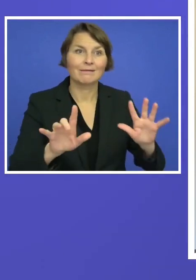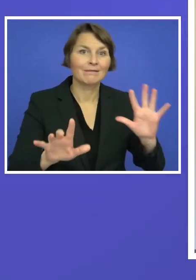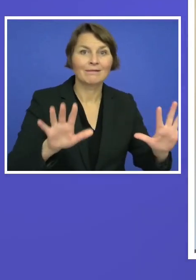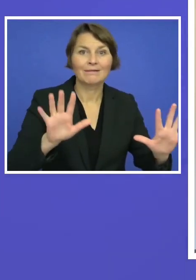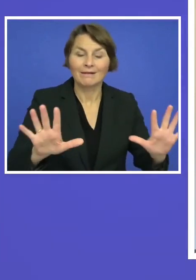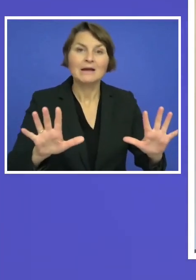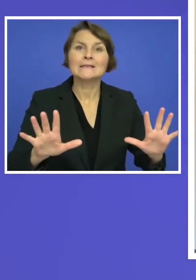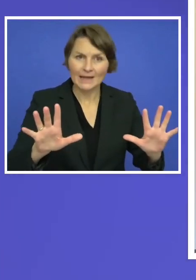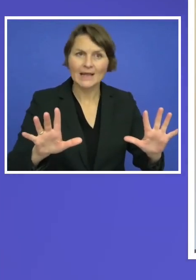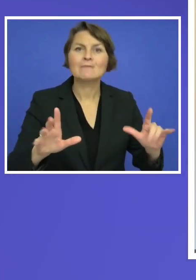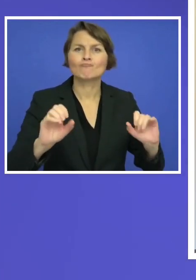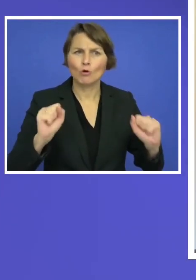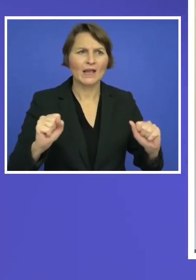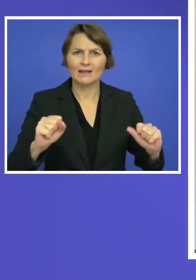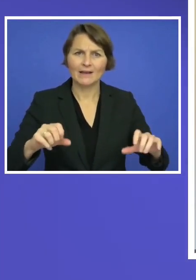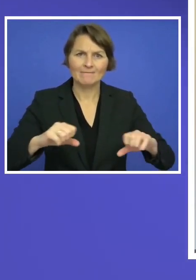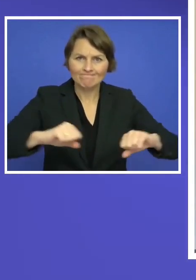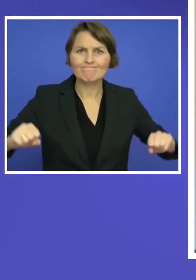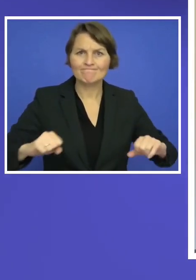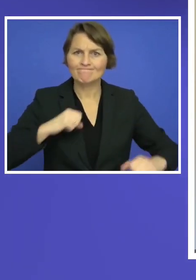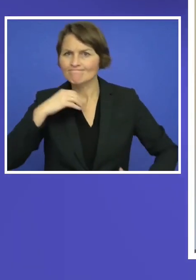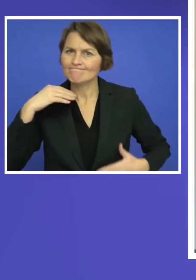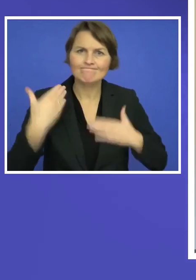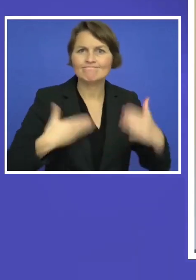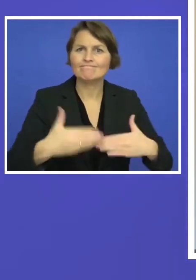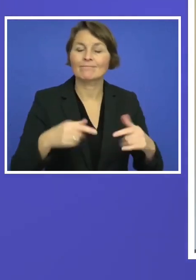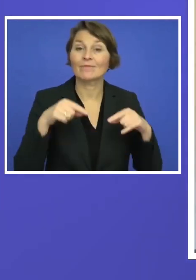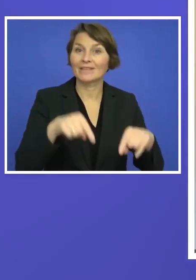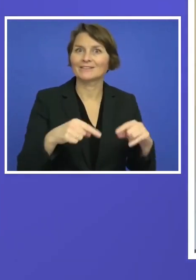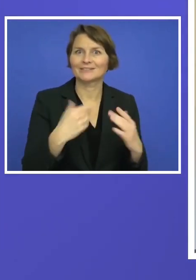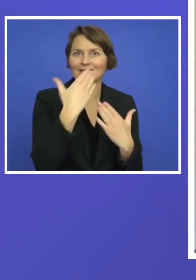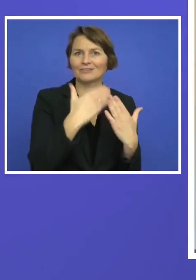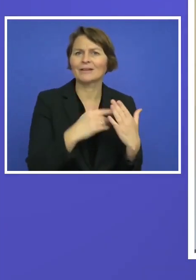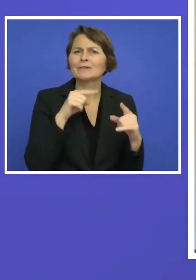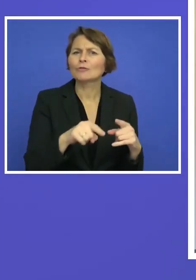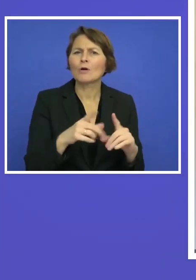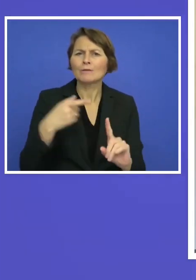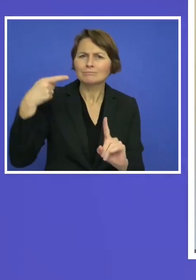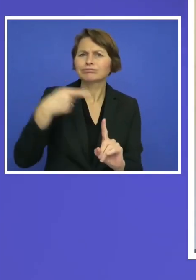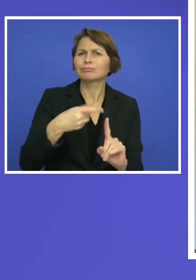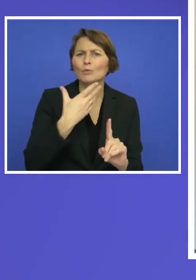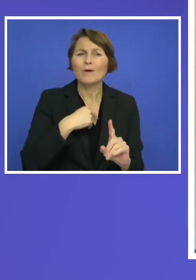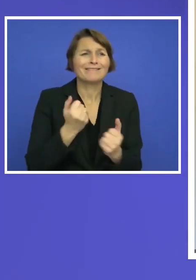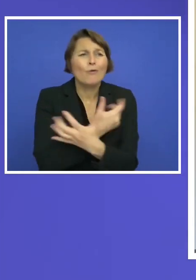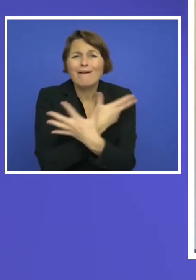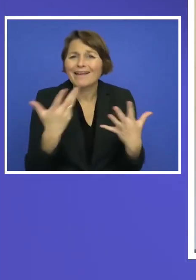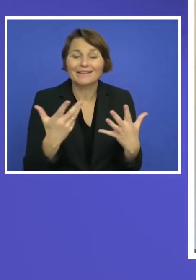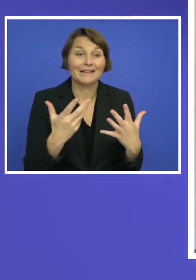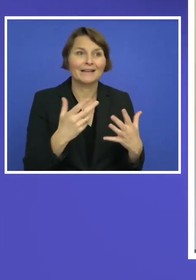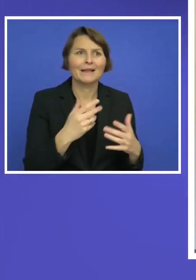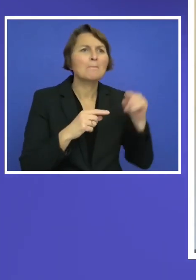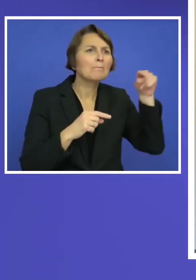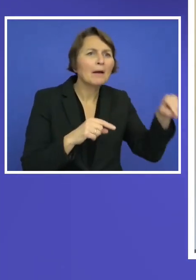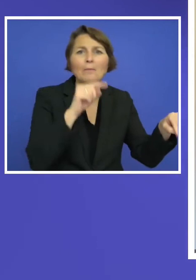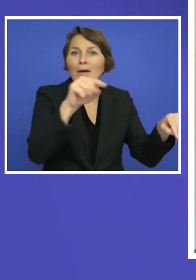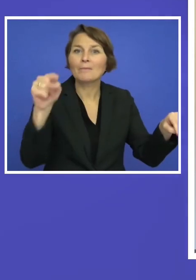and the center point of this ministerial conference is women leadership in all parts of the society. So I would like really